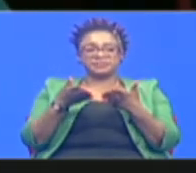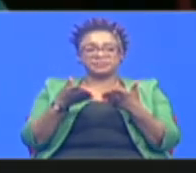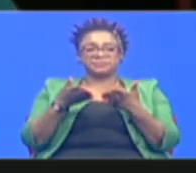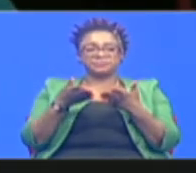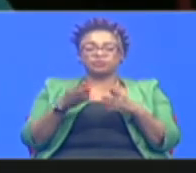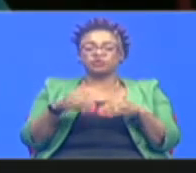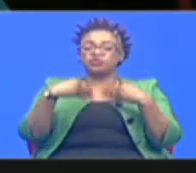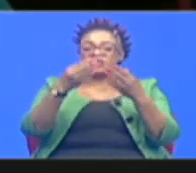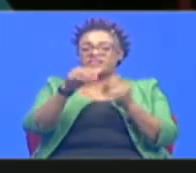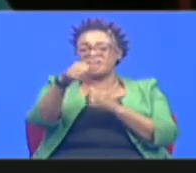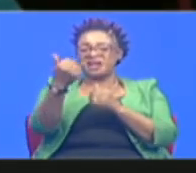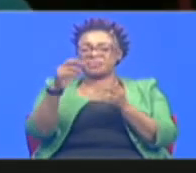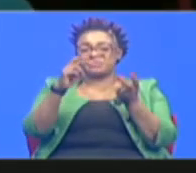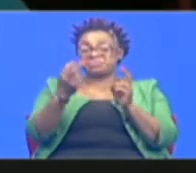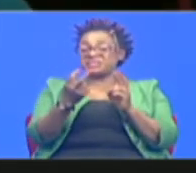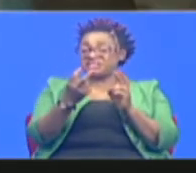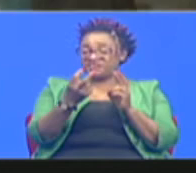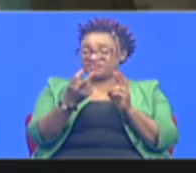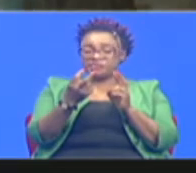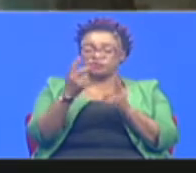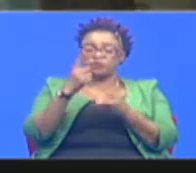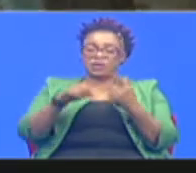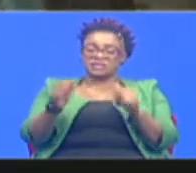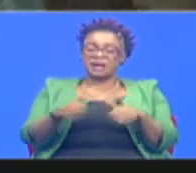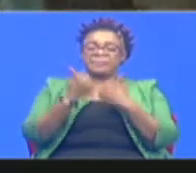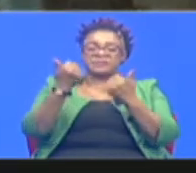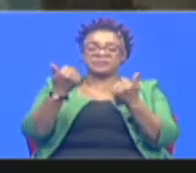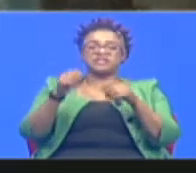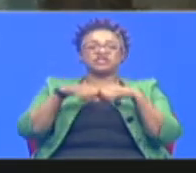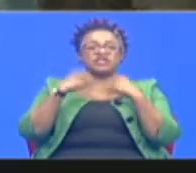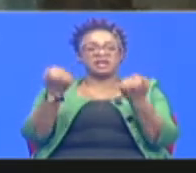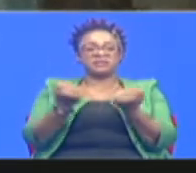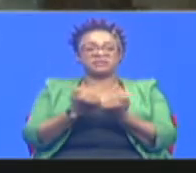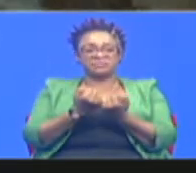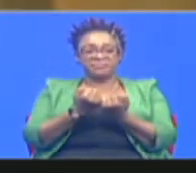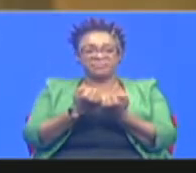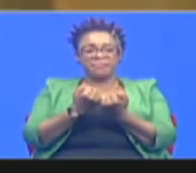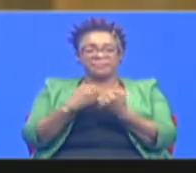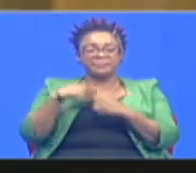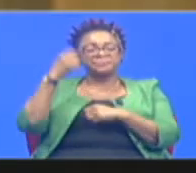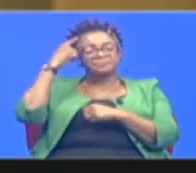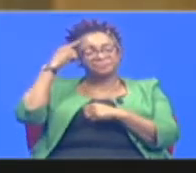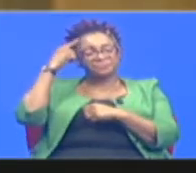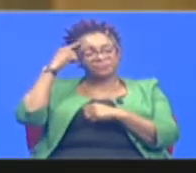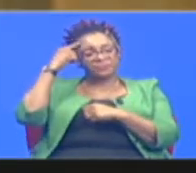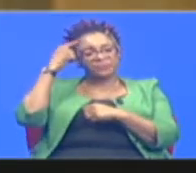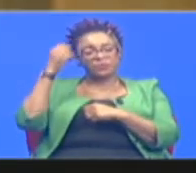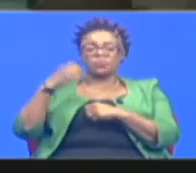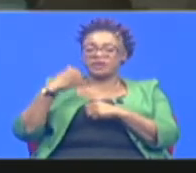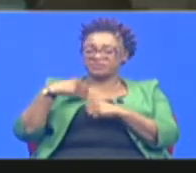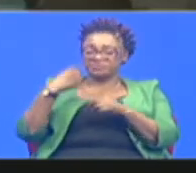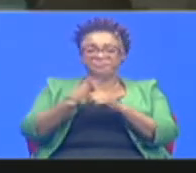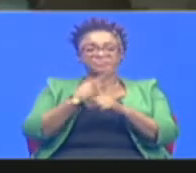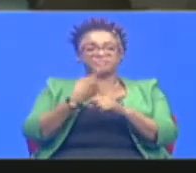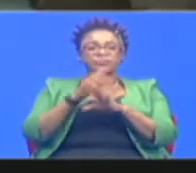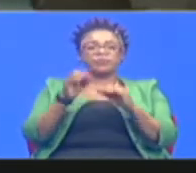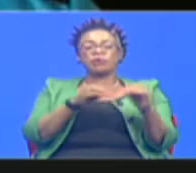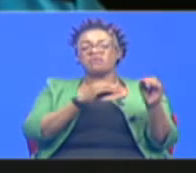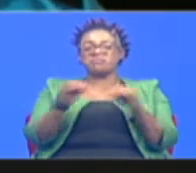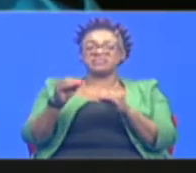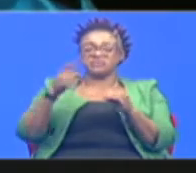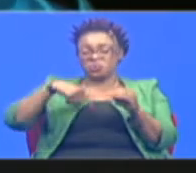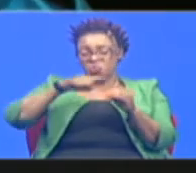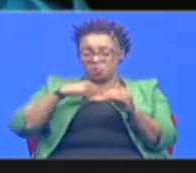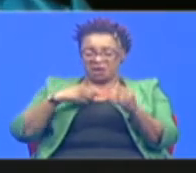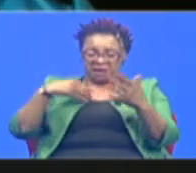another perspective, all right, of what is happening in society. I think there is what I'd call a movement coming up, all right? We are not quite there, but